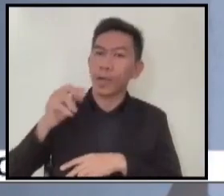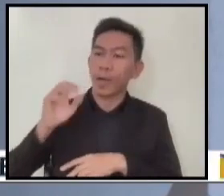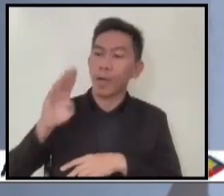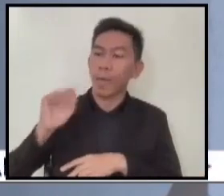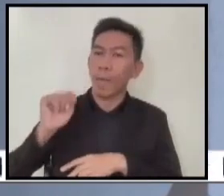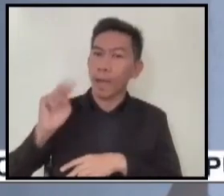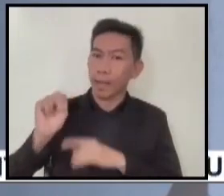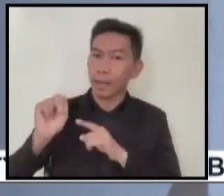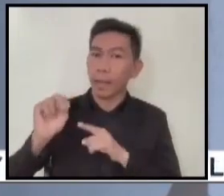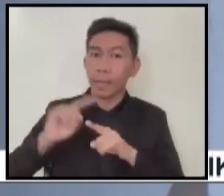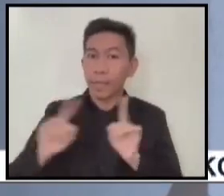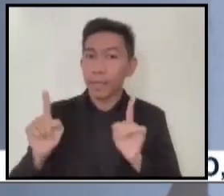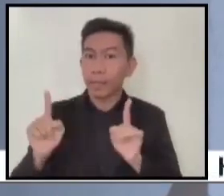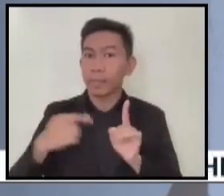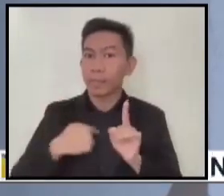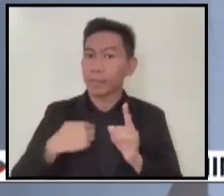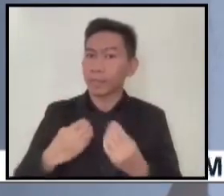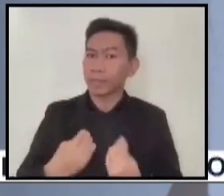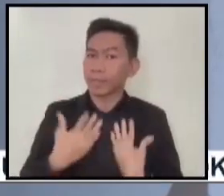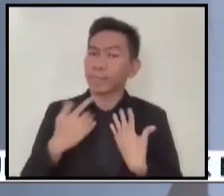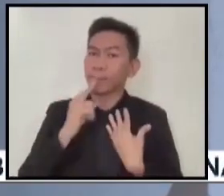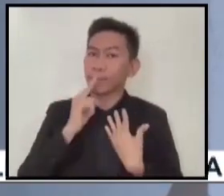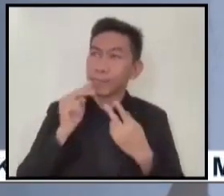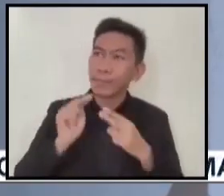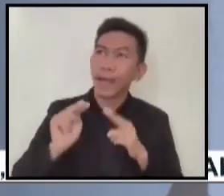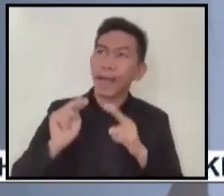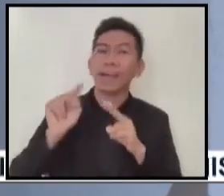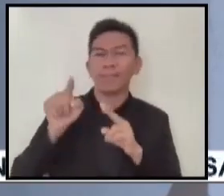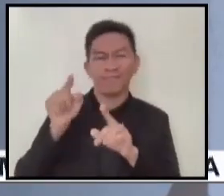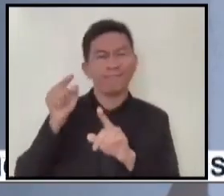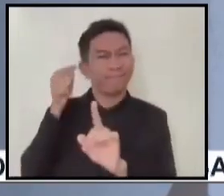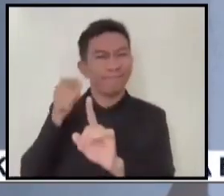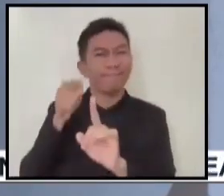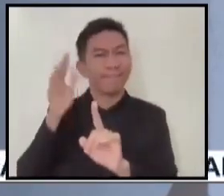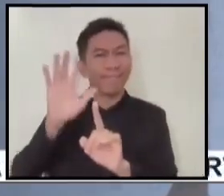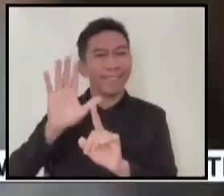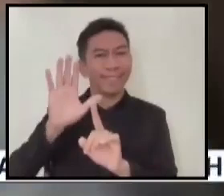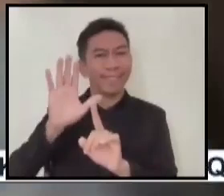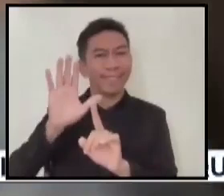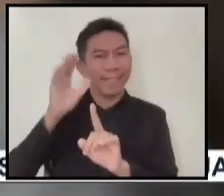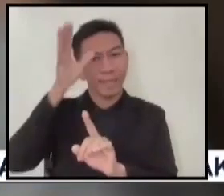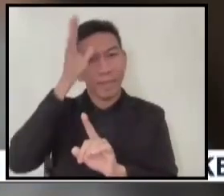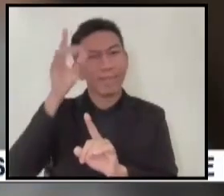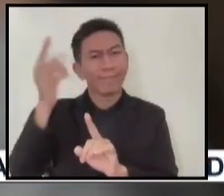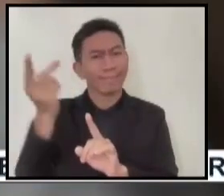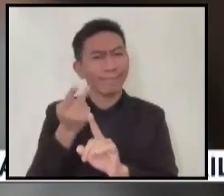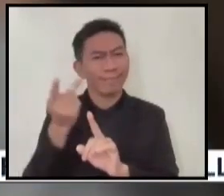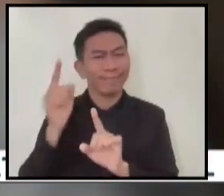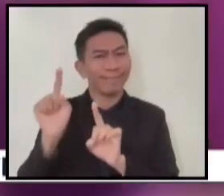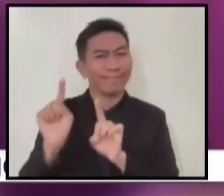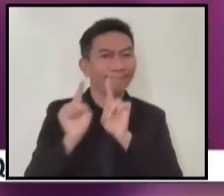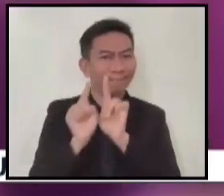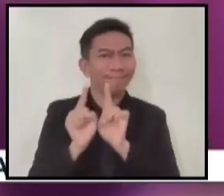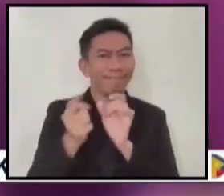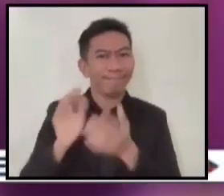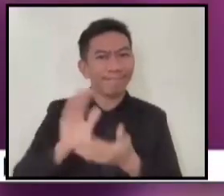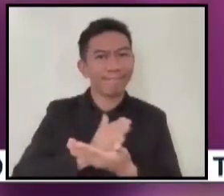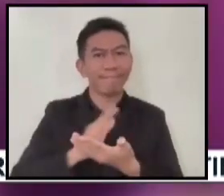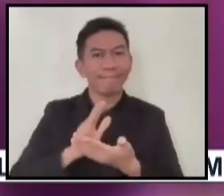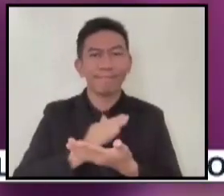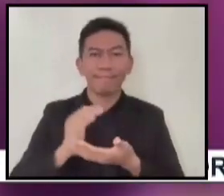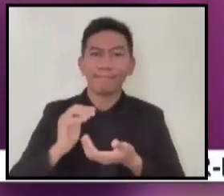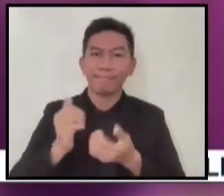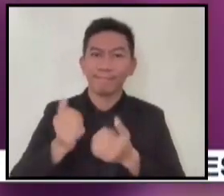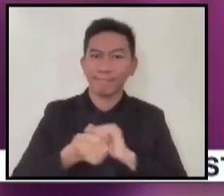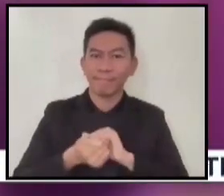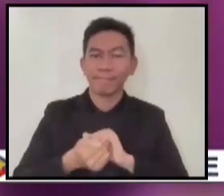biggest inspiration is my dad because he's my partner in singing. Oh, wow. Yes po. Okay, so is your dad